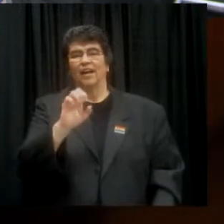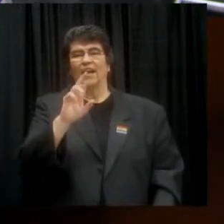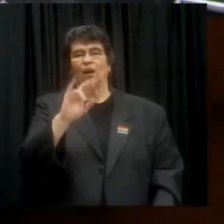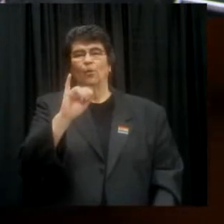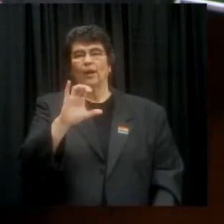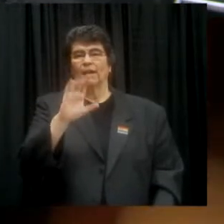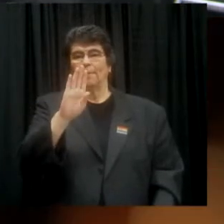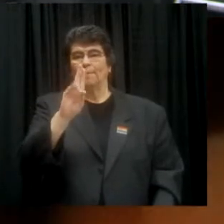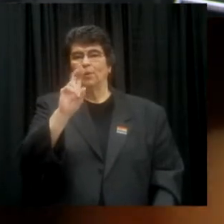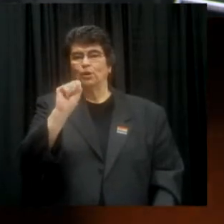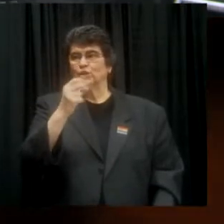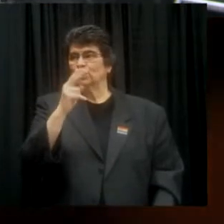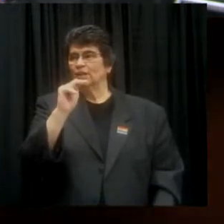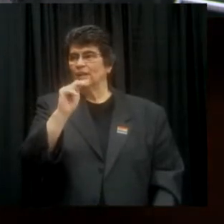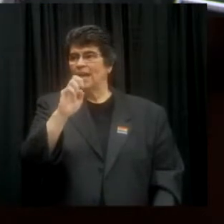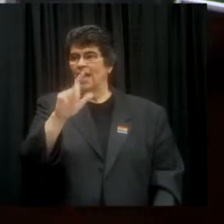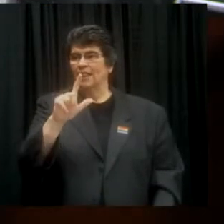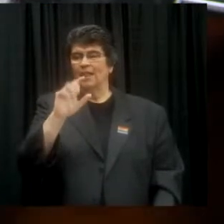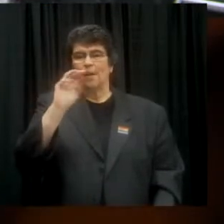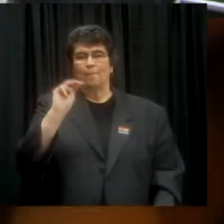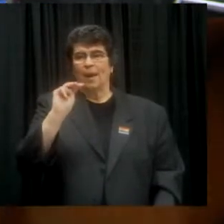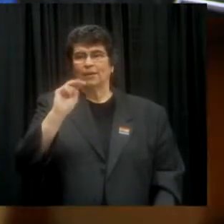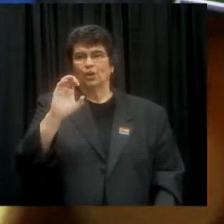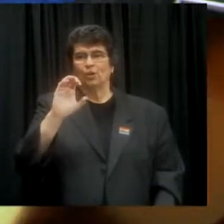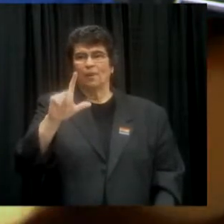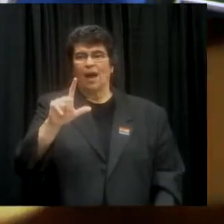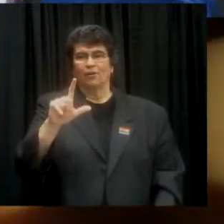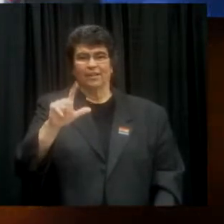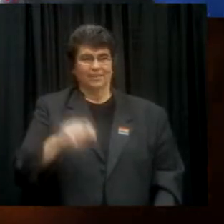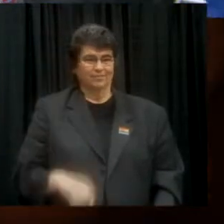Eric Bushnell, magna cum laude.